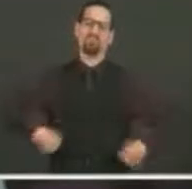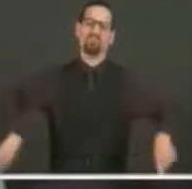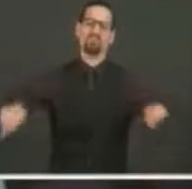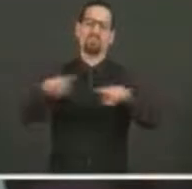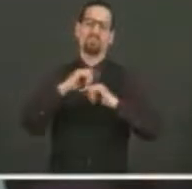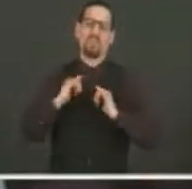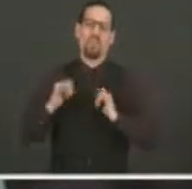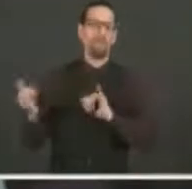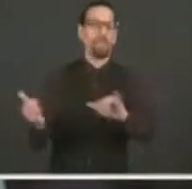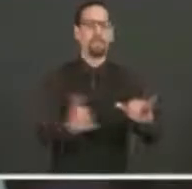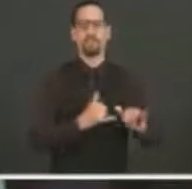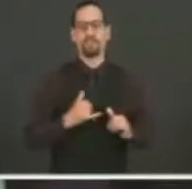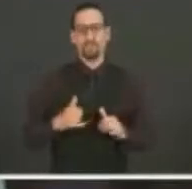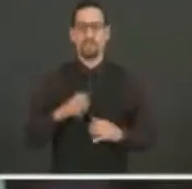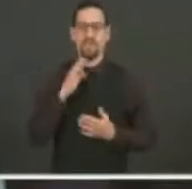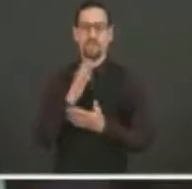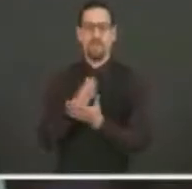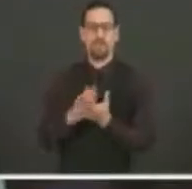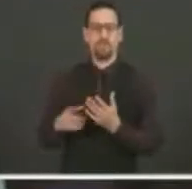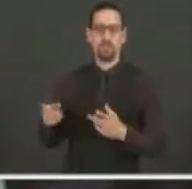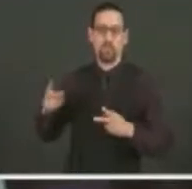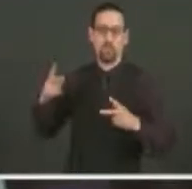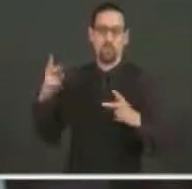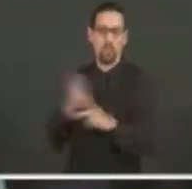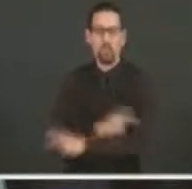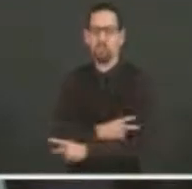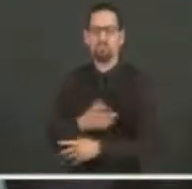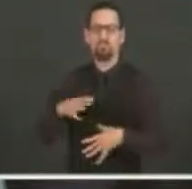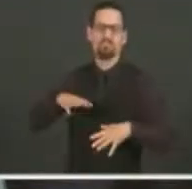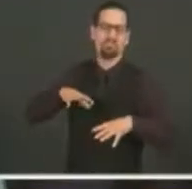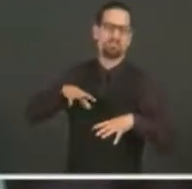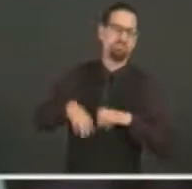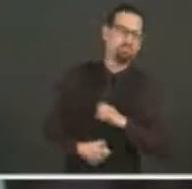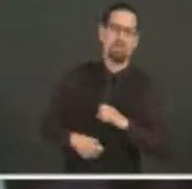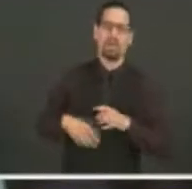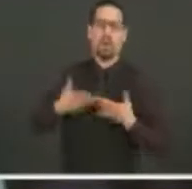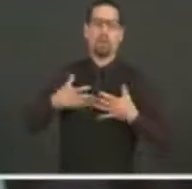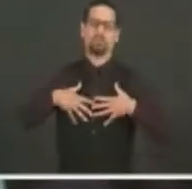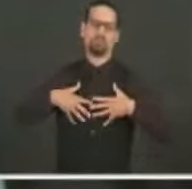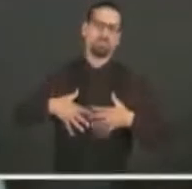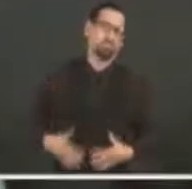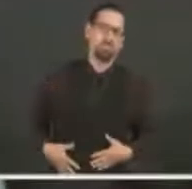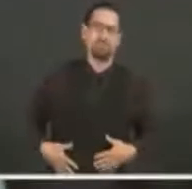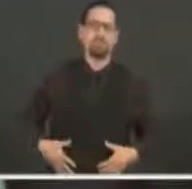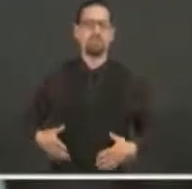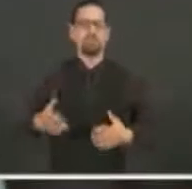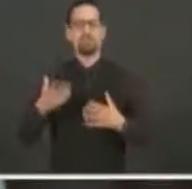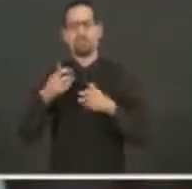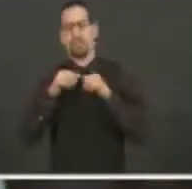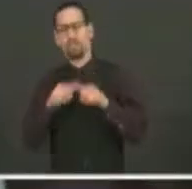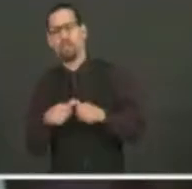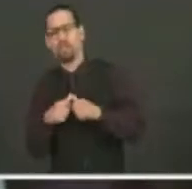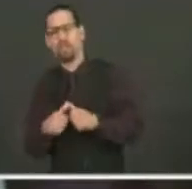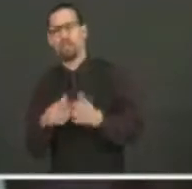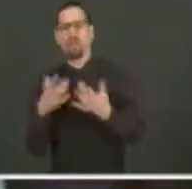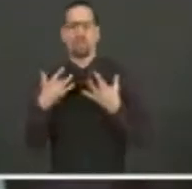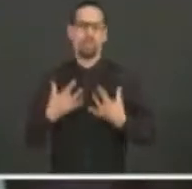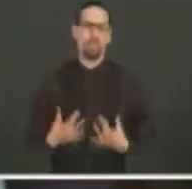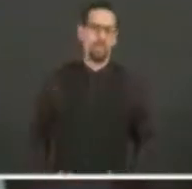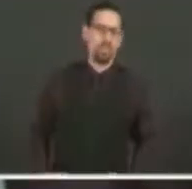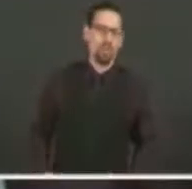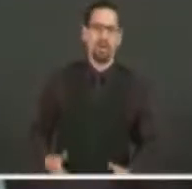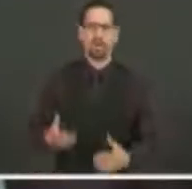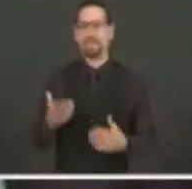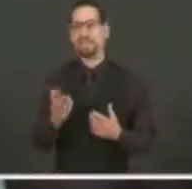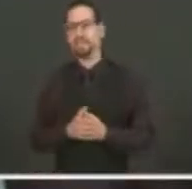some people, it's been devastating. The people for whom it's been devastating are people who are